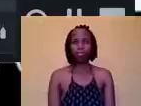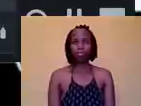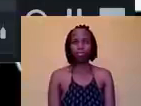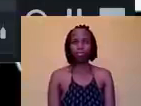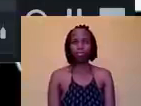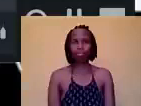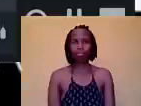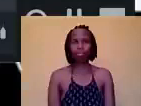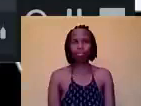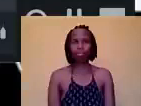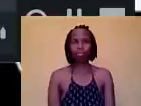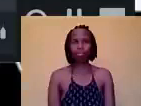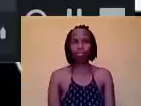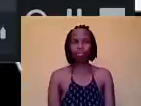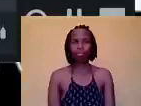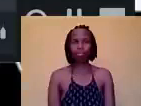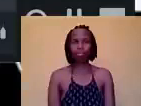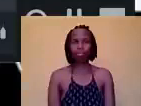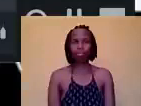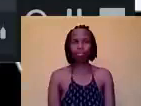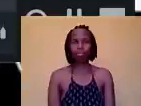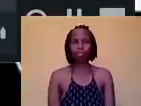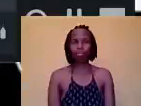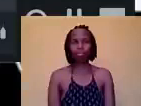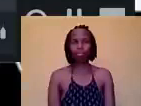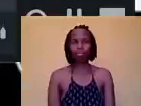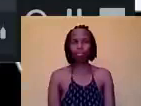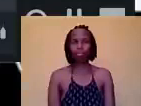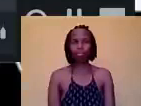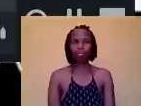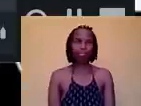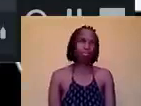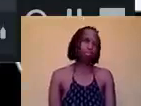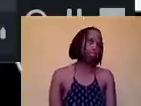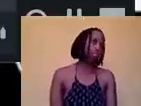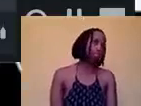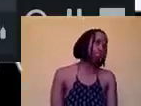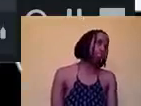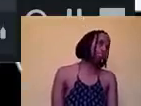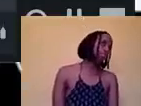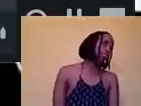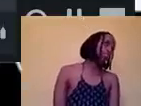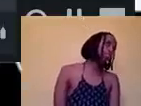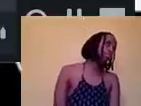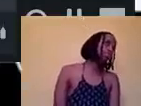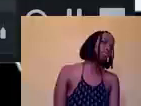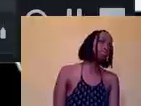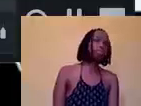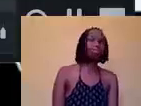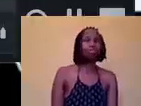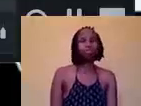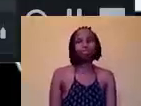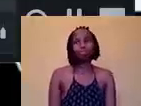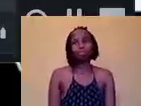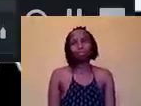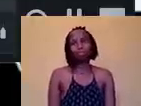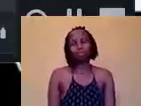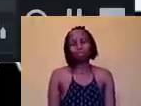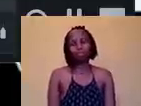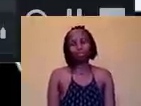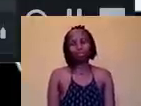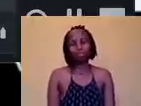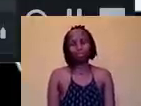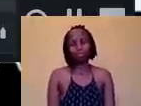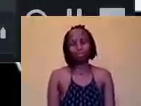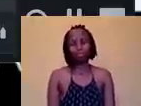to actually allocate it to the correct module, to the correct student, and the correct, that's what the unique number is for as well, so we know that which assignment it is